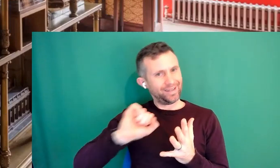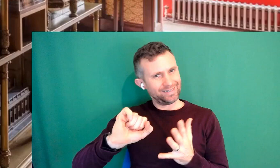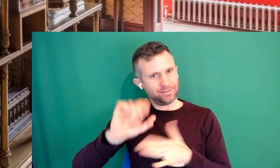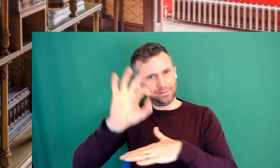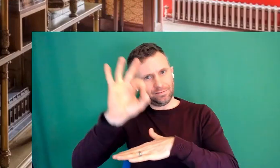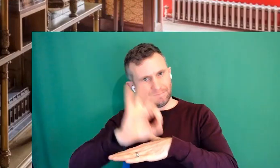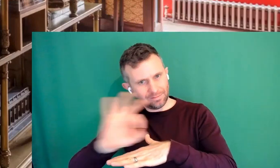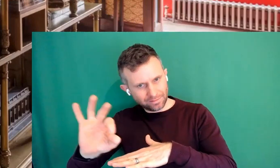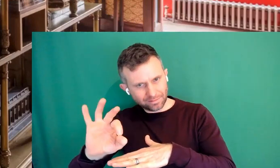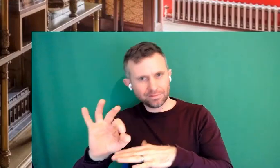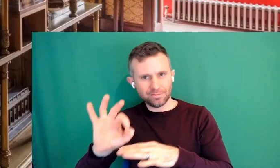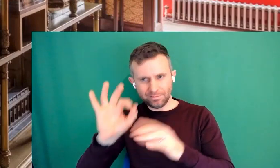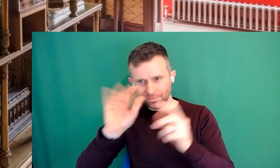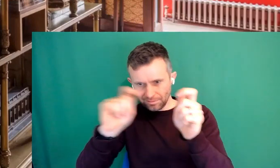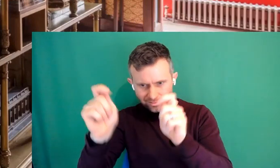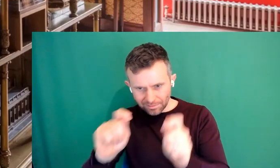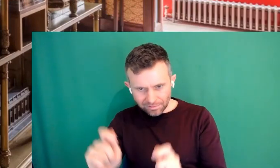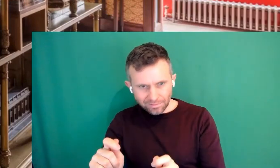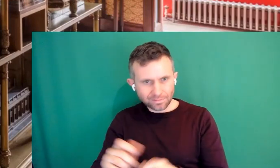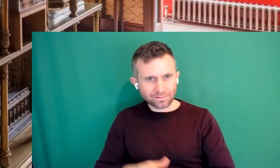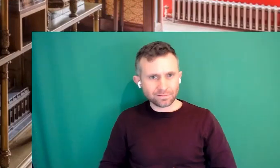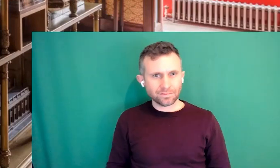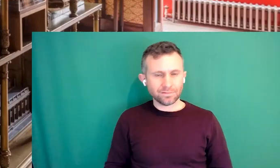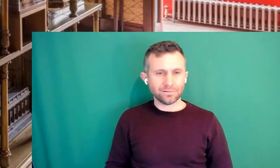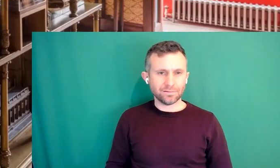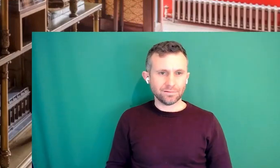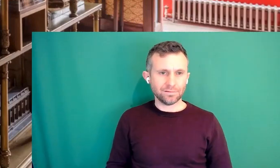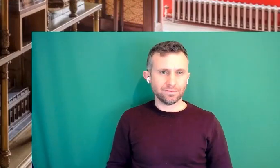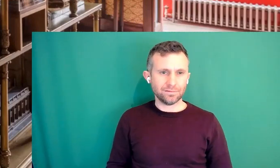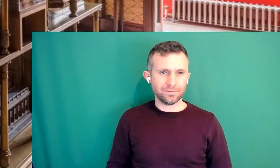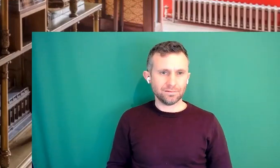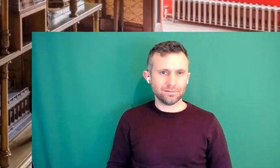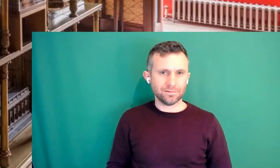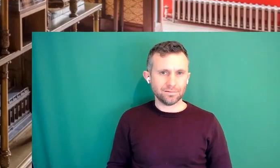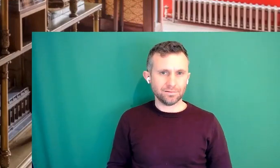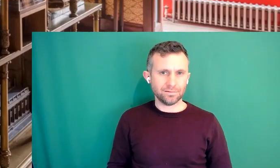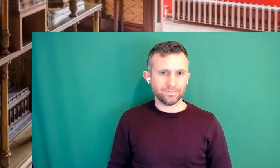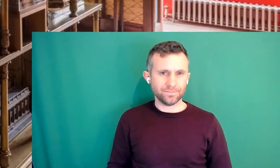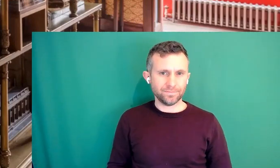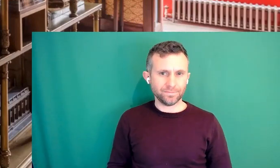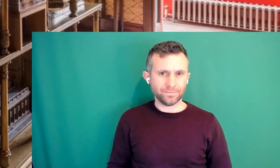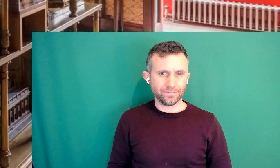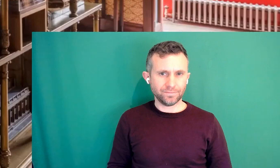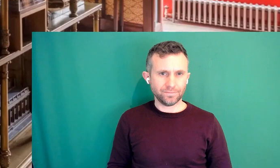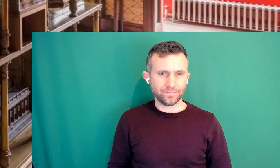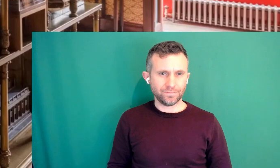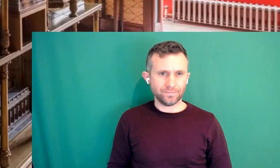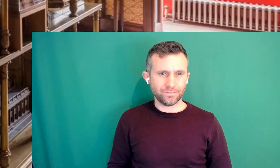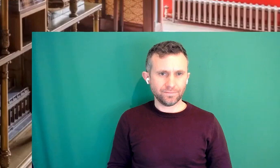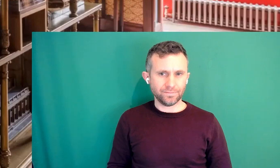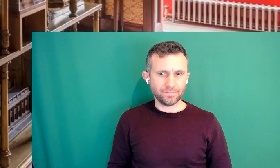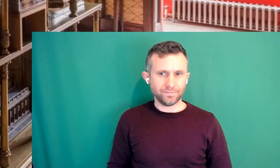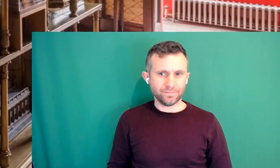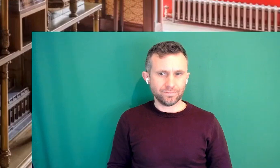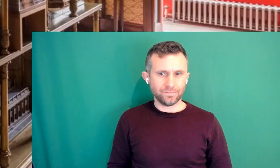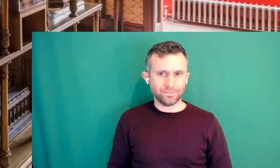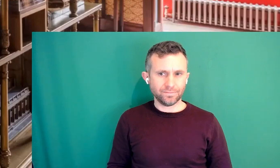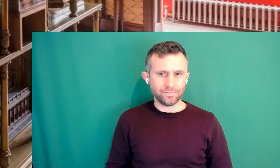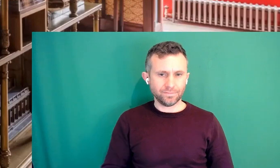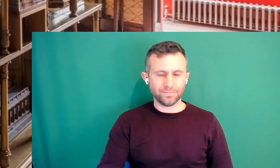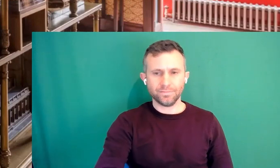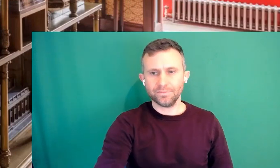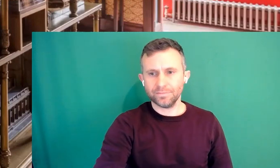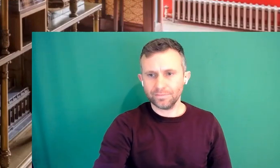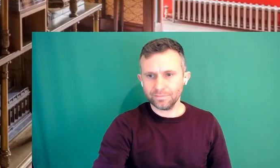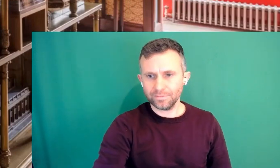1800s, James Wilde, decided that this model stand, mainly the Pompeii model, was too